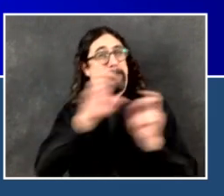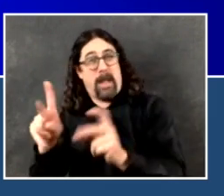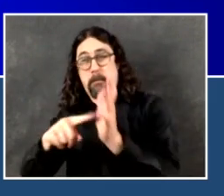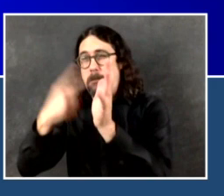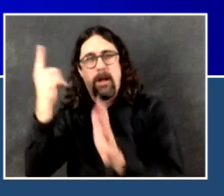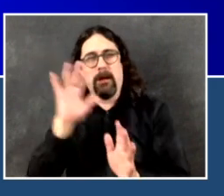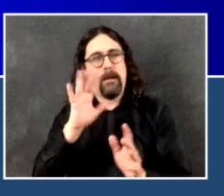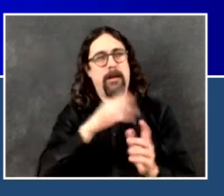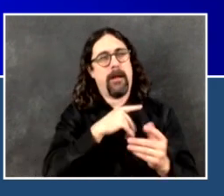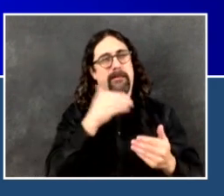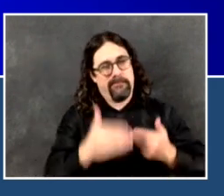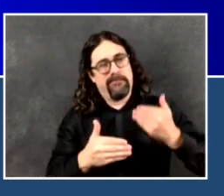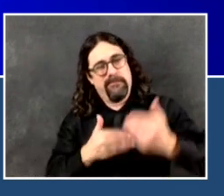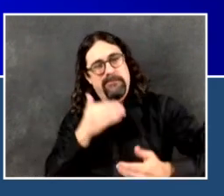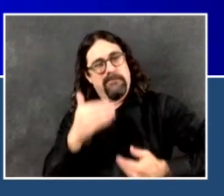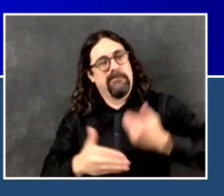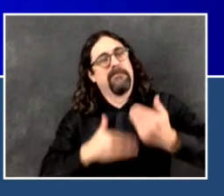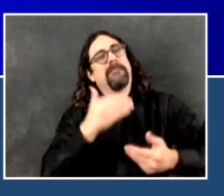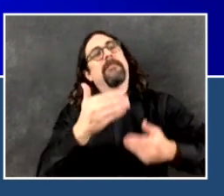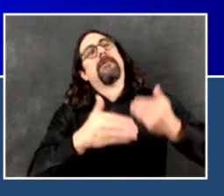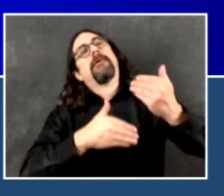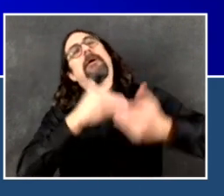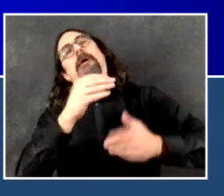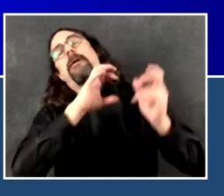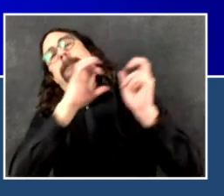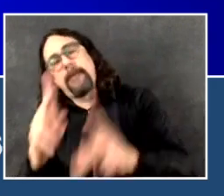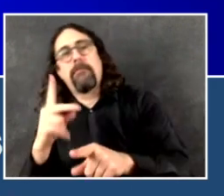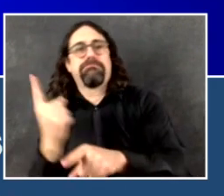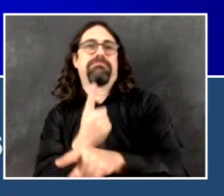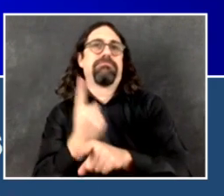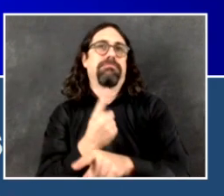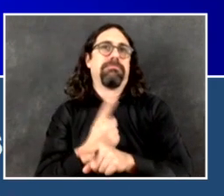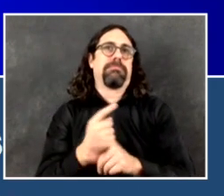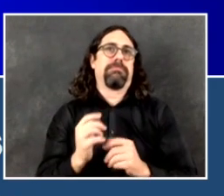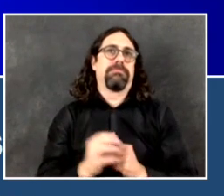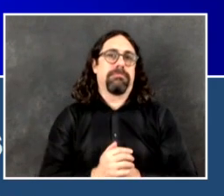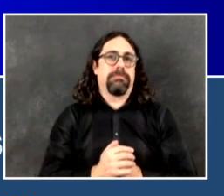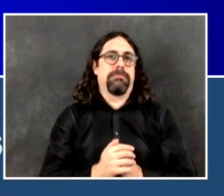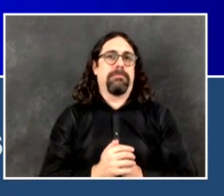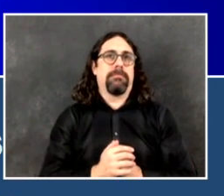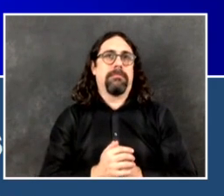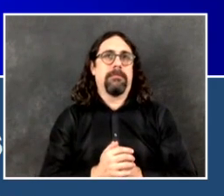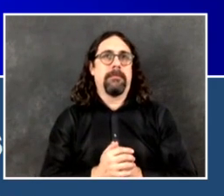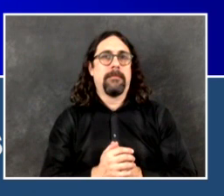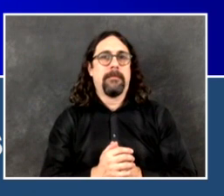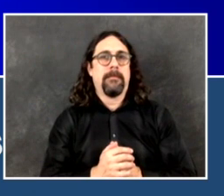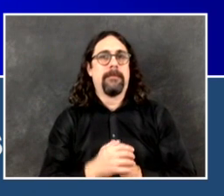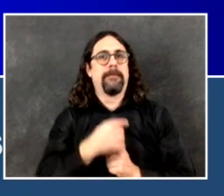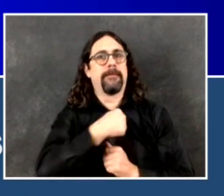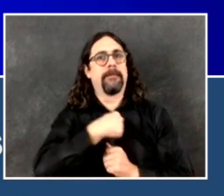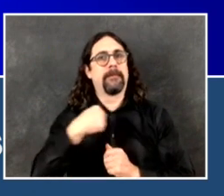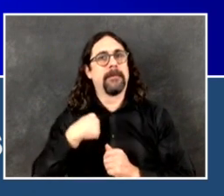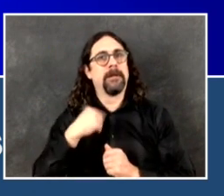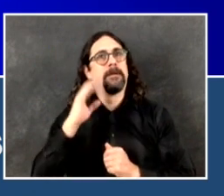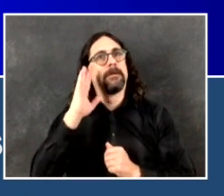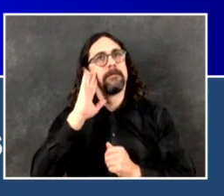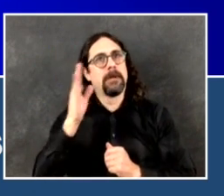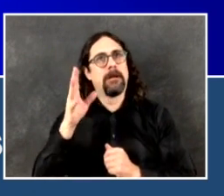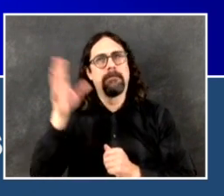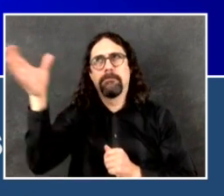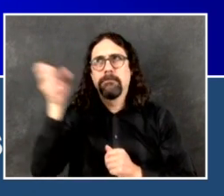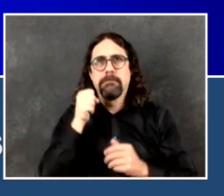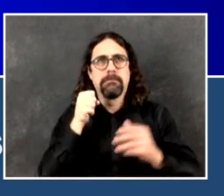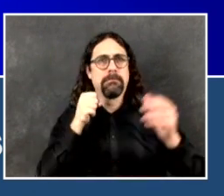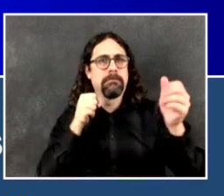really know their communities, their industries. People bring a huge amount of expertise. So we're going to have a set of